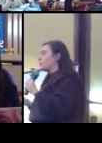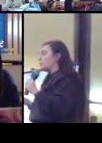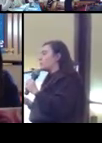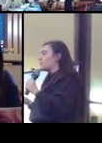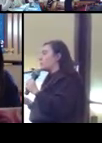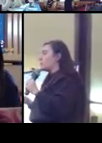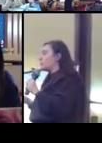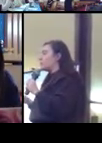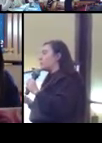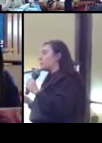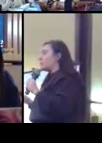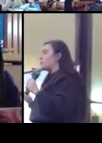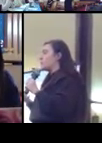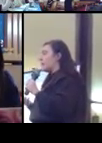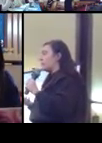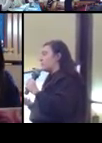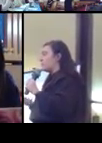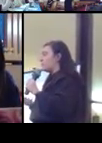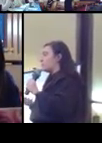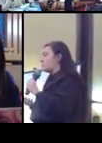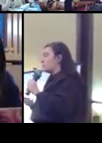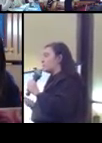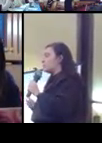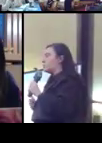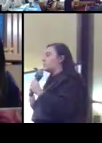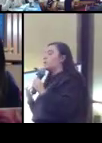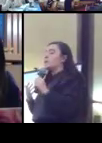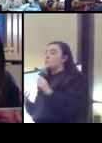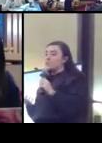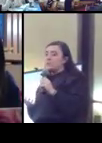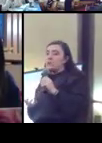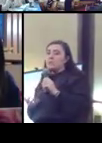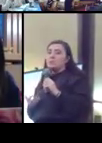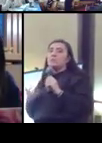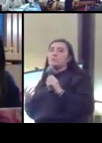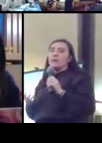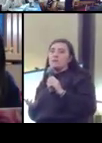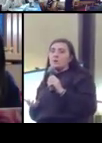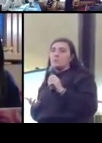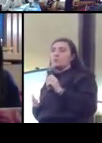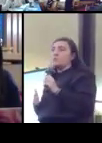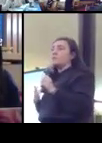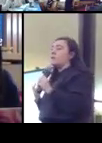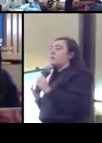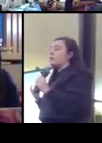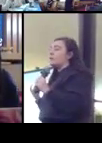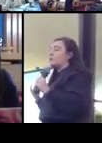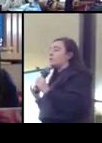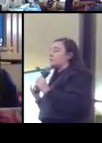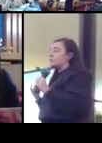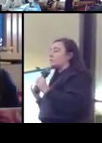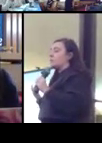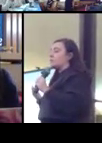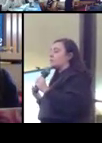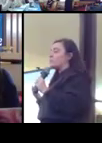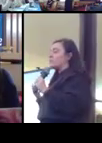that we're hoping to have here in the community in terms of retail opportunities, housing opportunities,